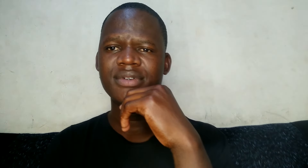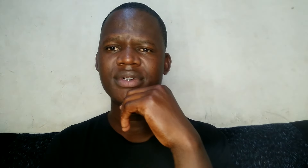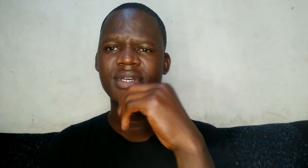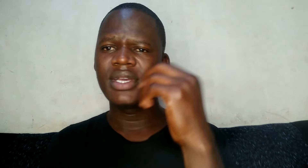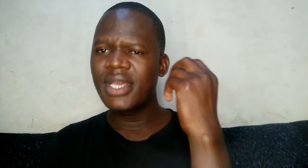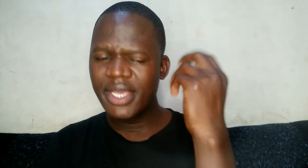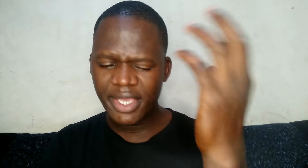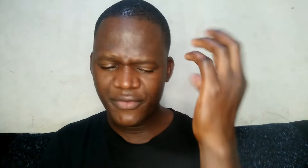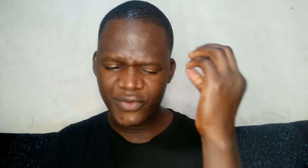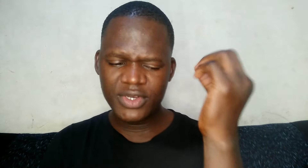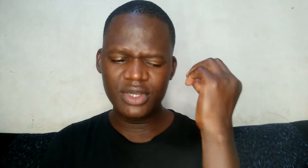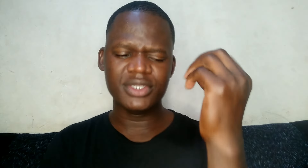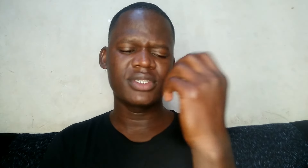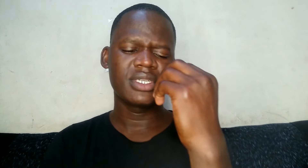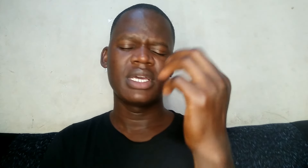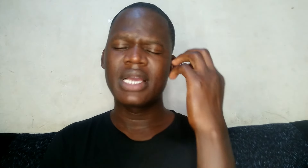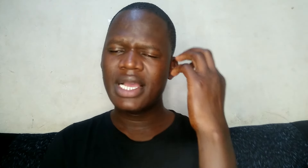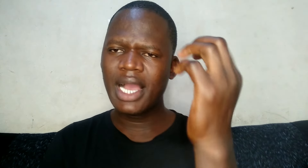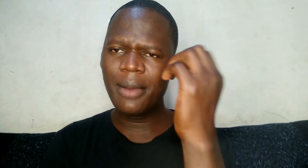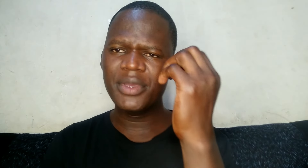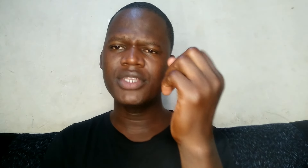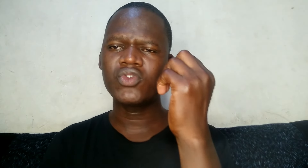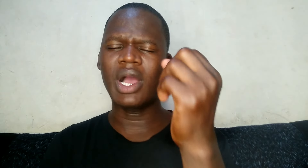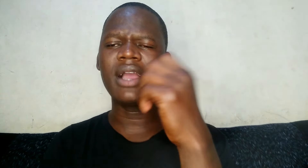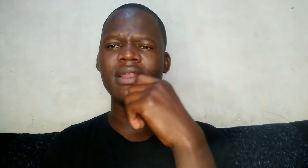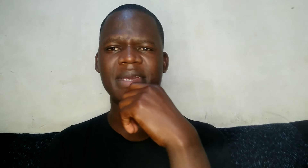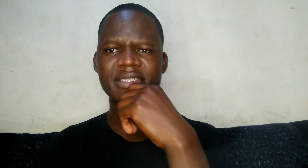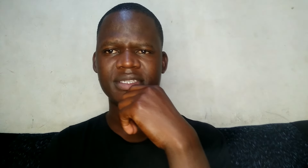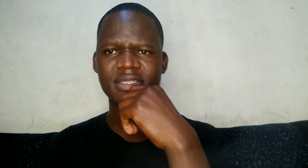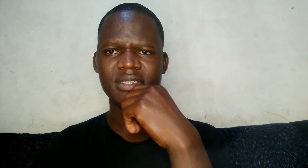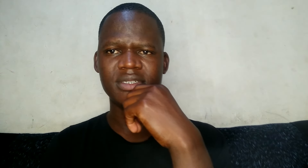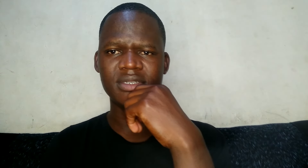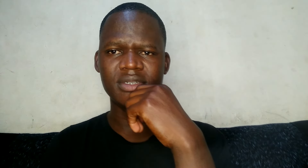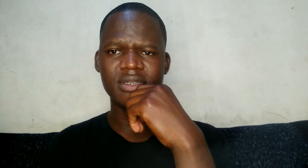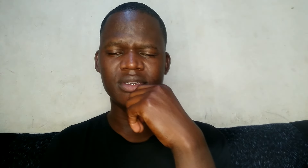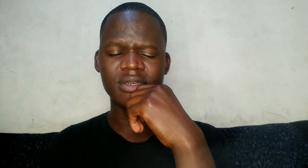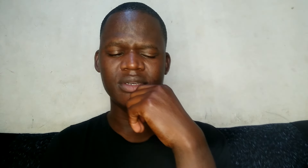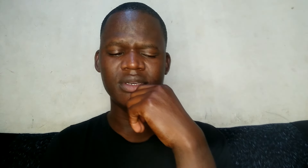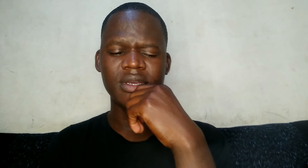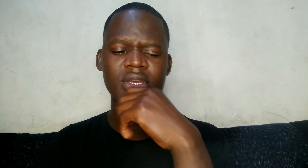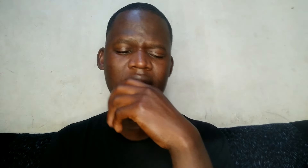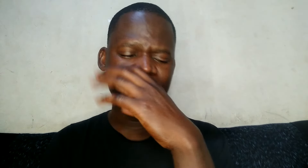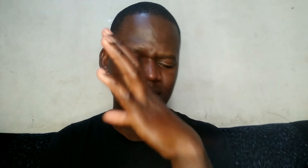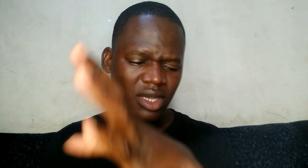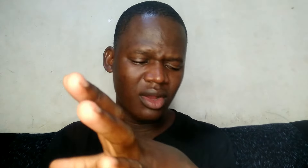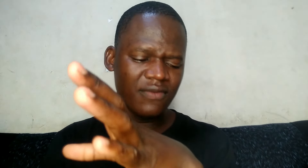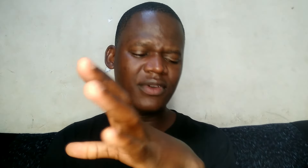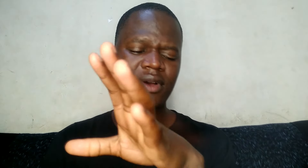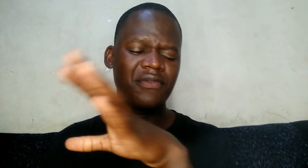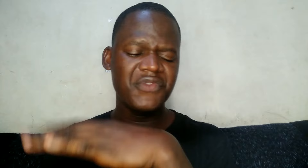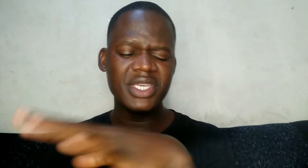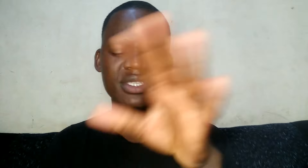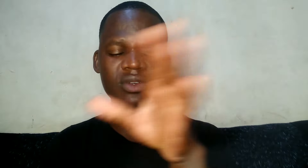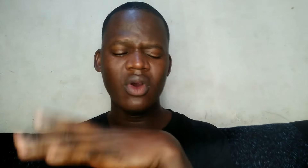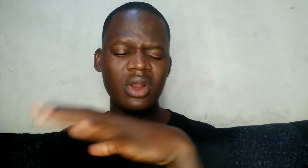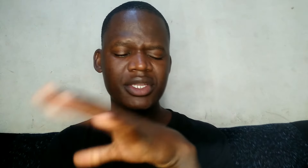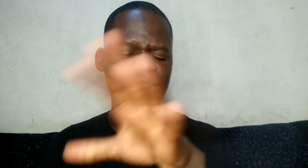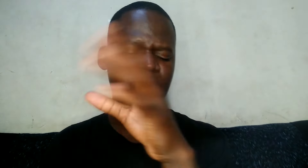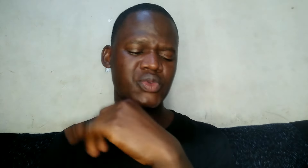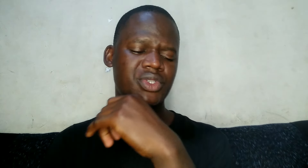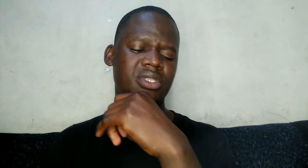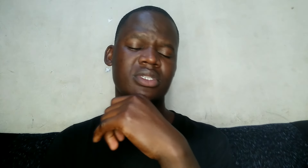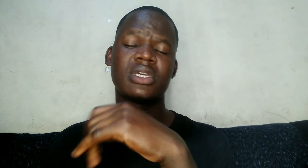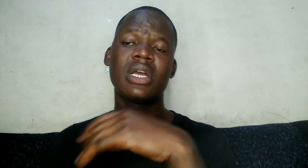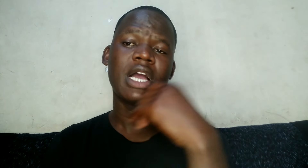starve if we don't come into agreement and solve this